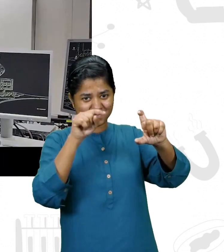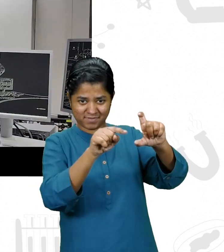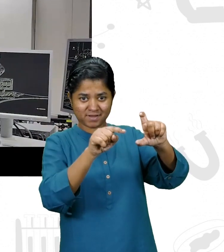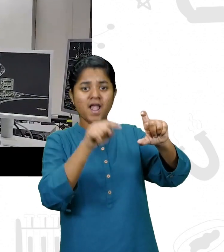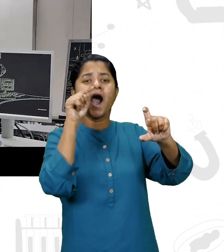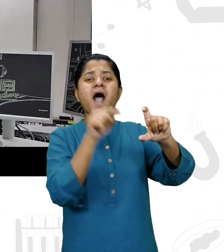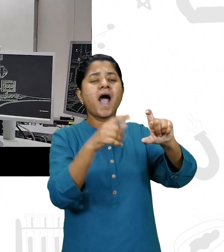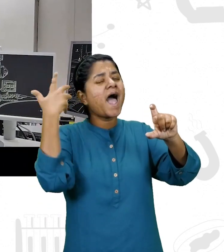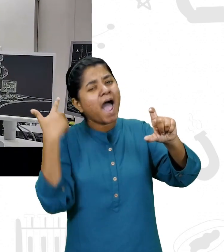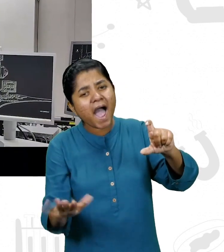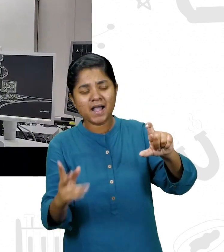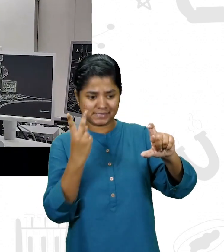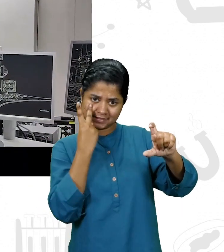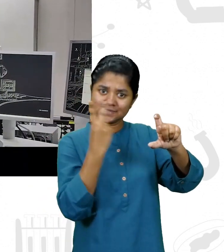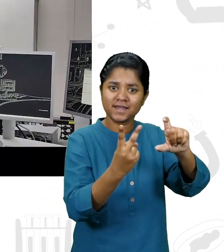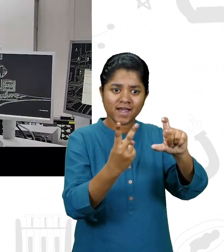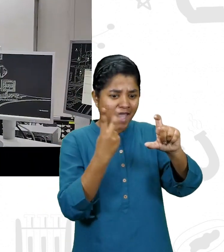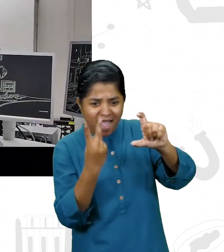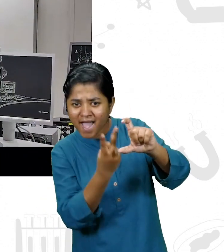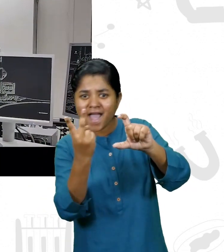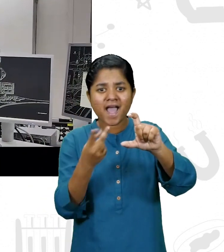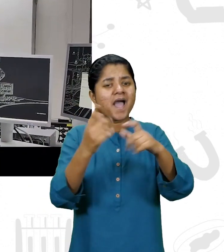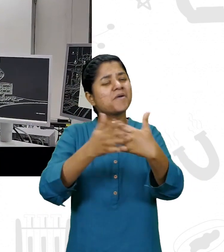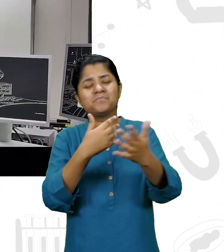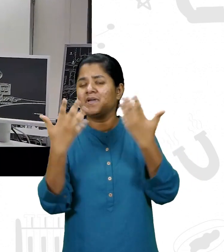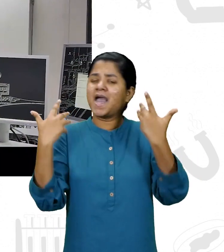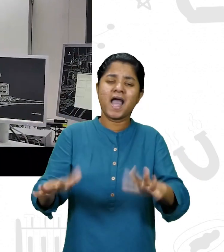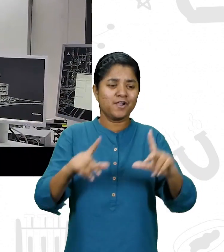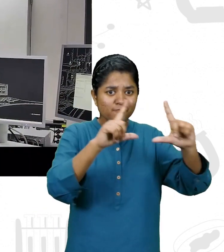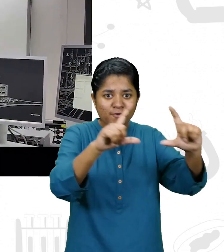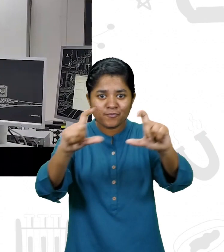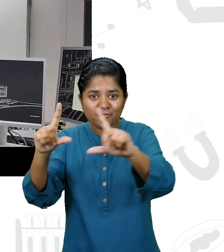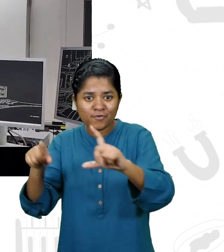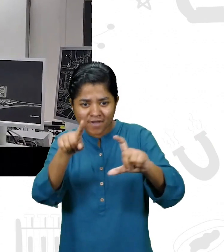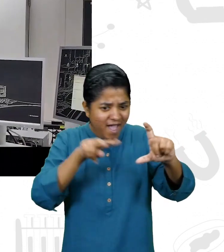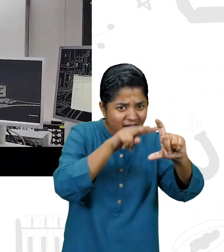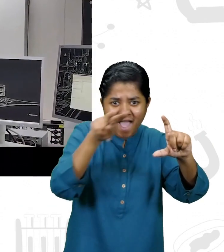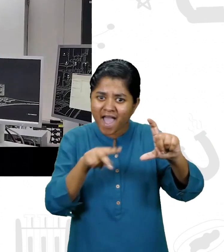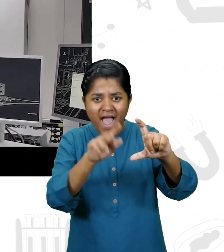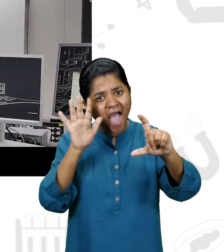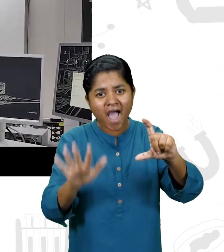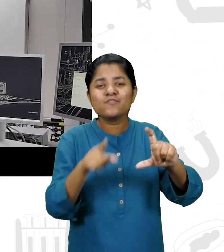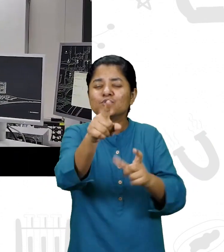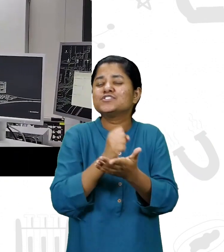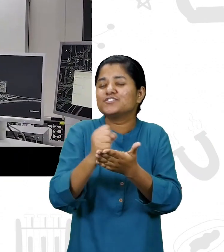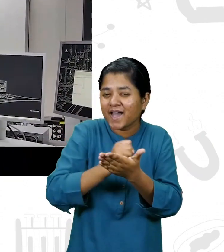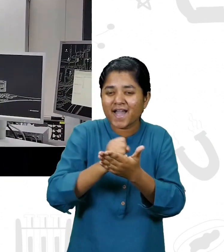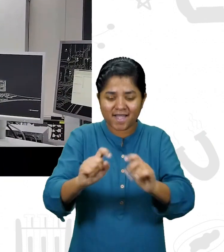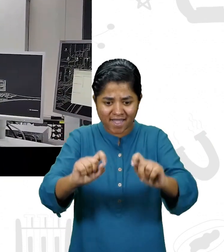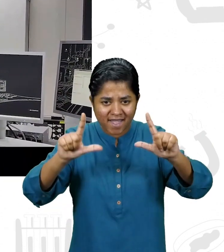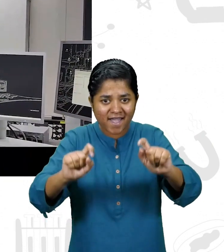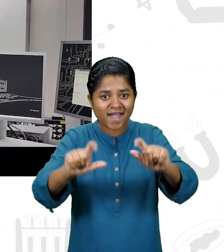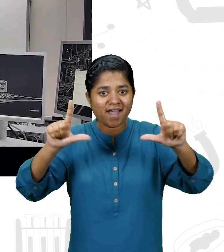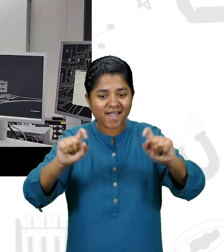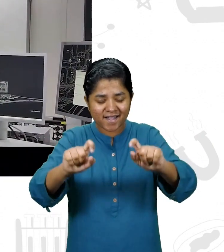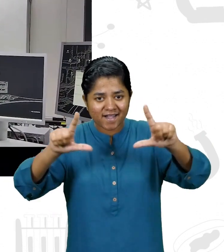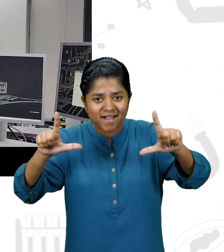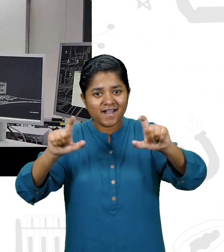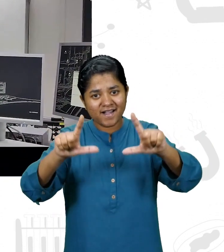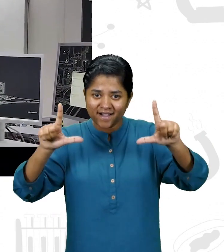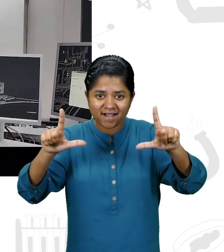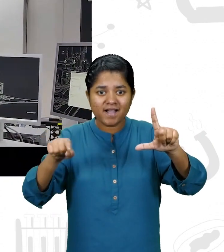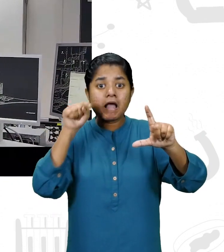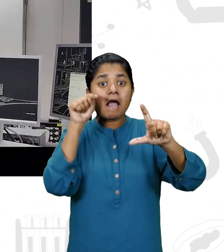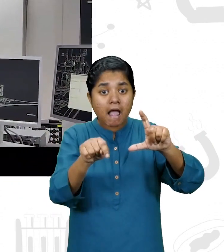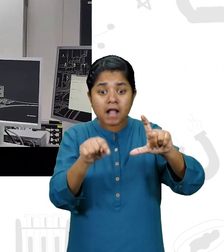if you look at any of your images that you take in the camera of your phone, so when you try to enlarge it or